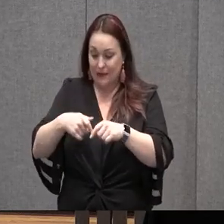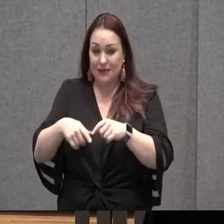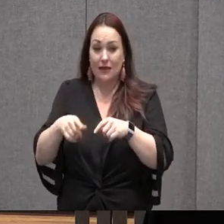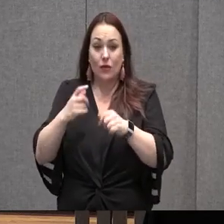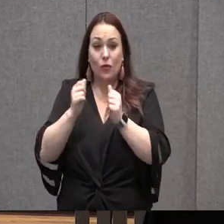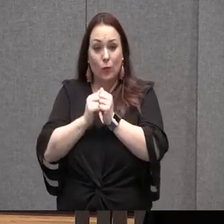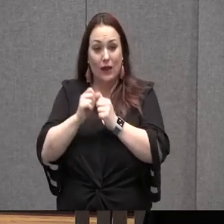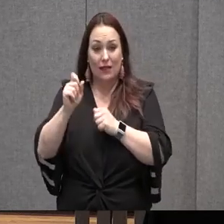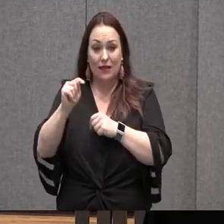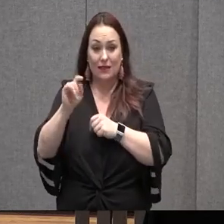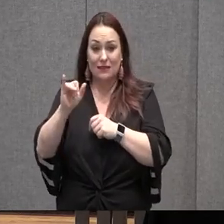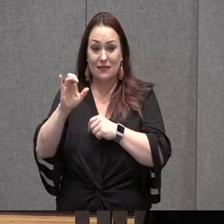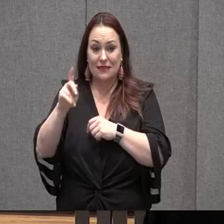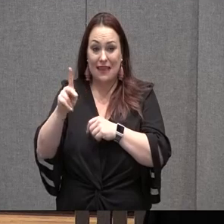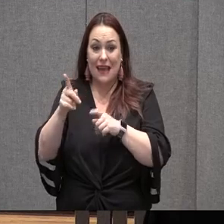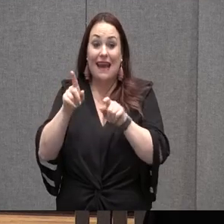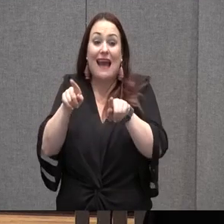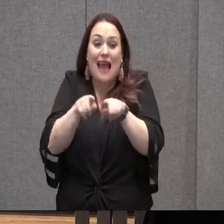arms. Okay.